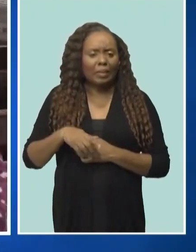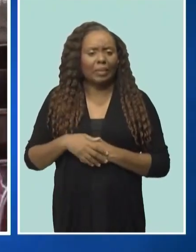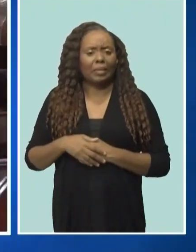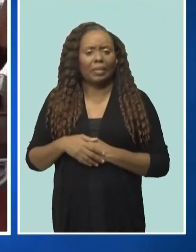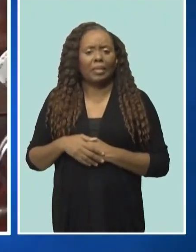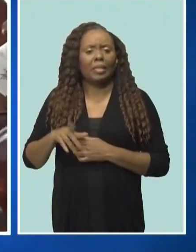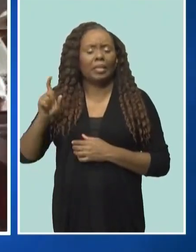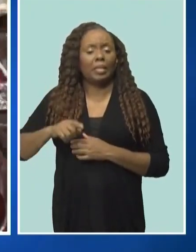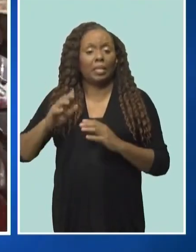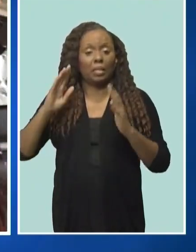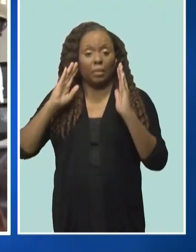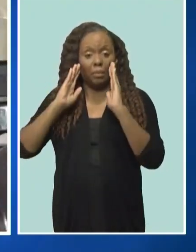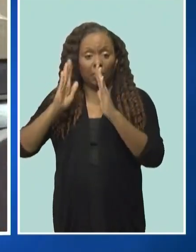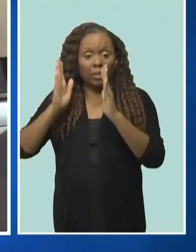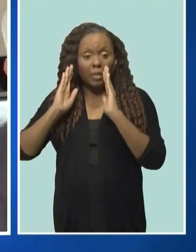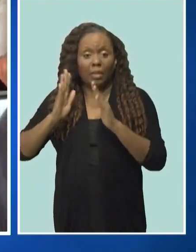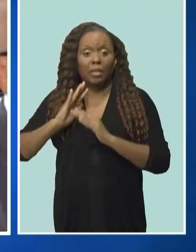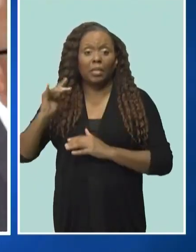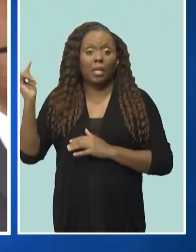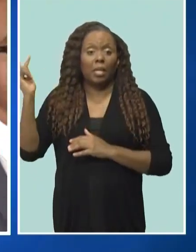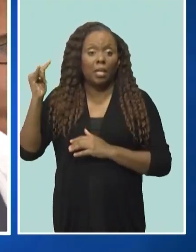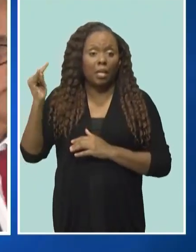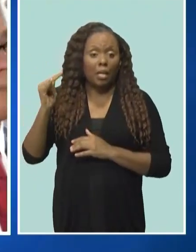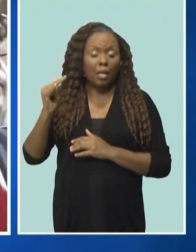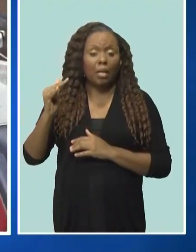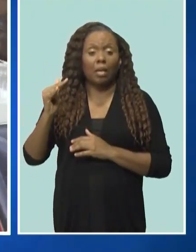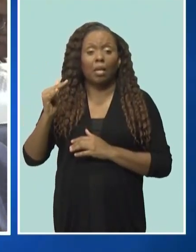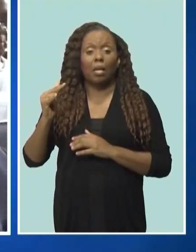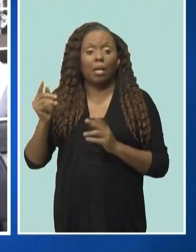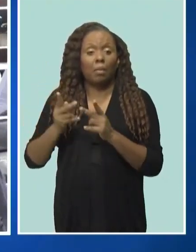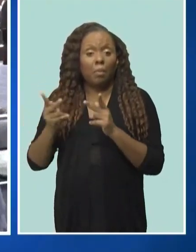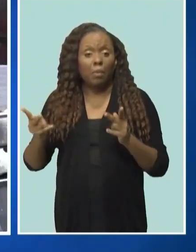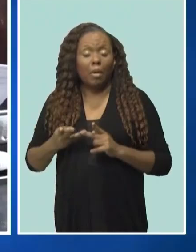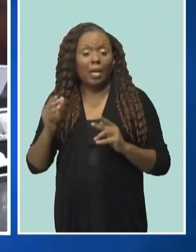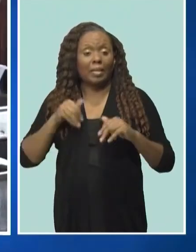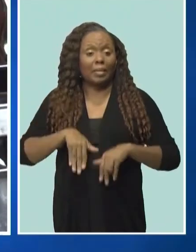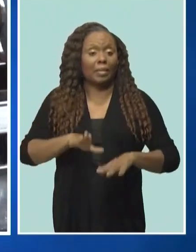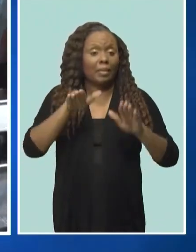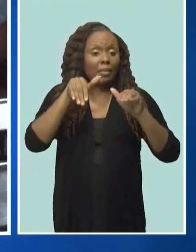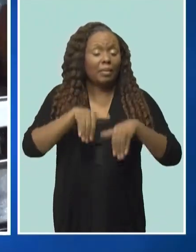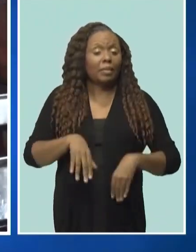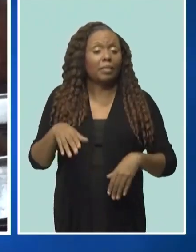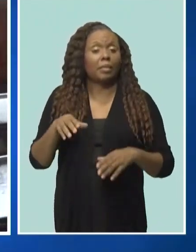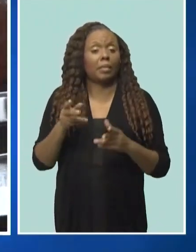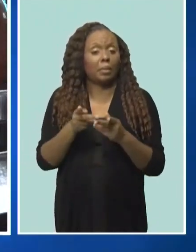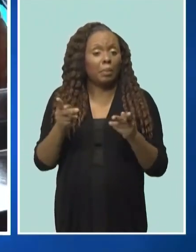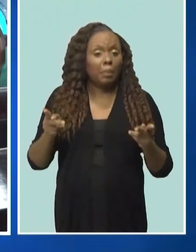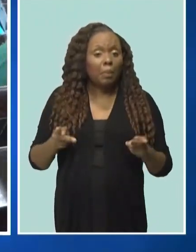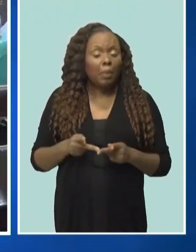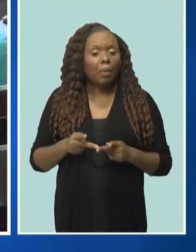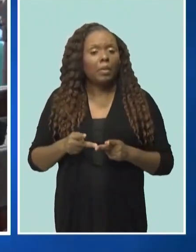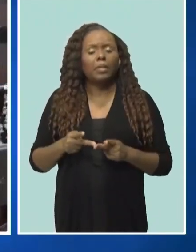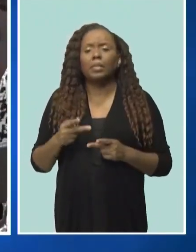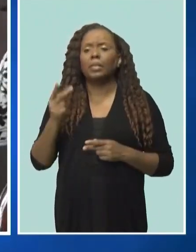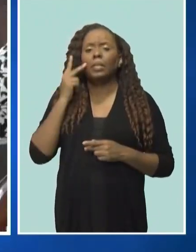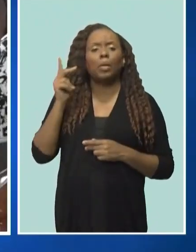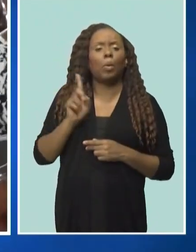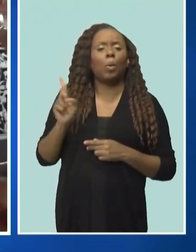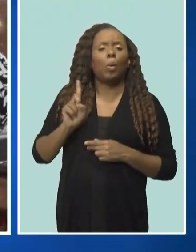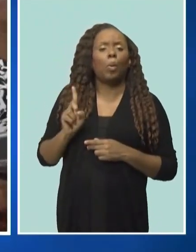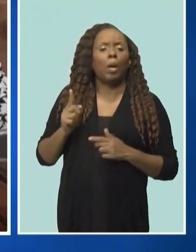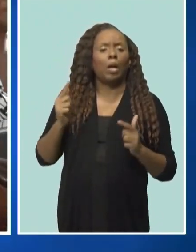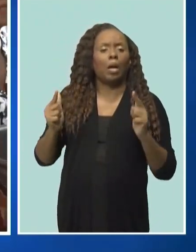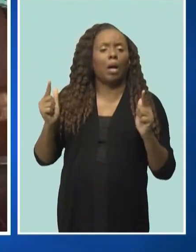to be given to the island's air and sea borders to determine the source of weapons. He also wants to see stiffer penalties for gun